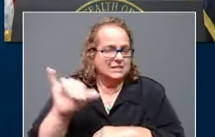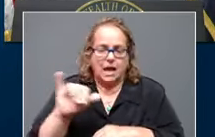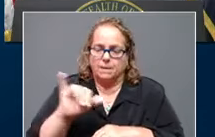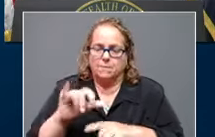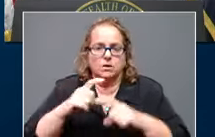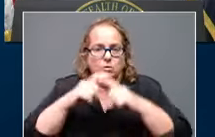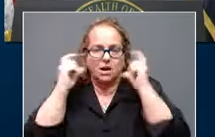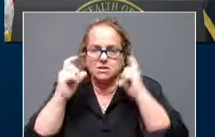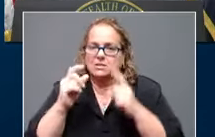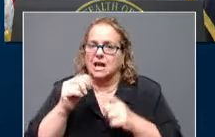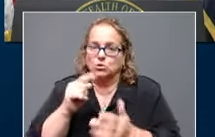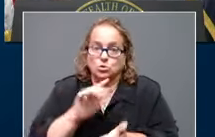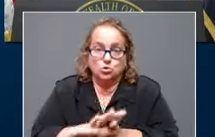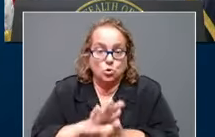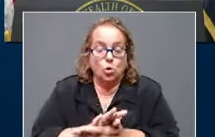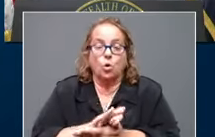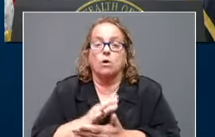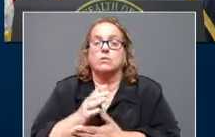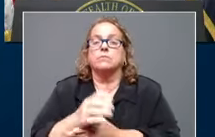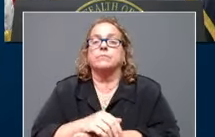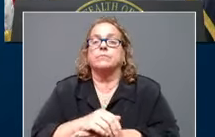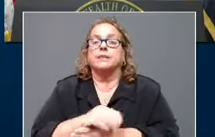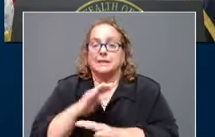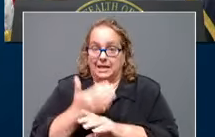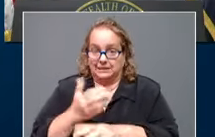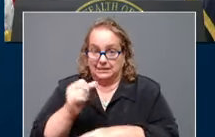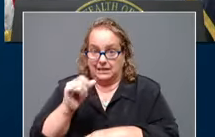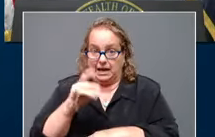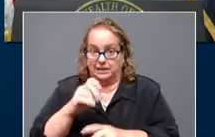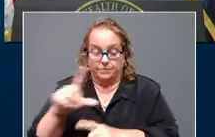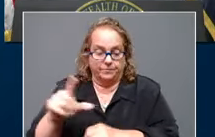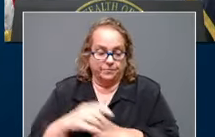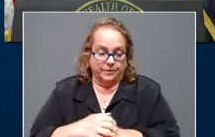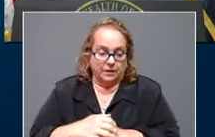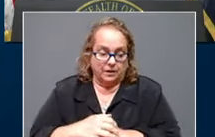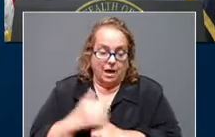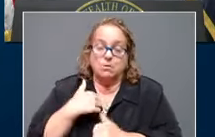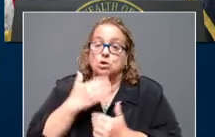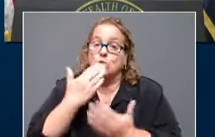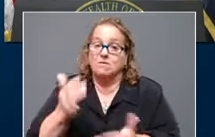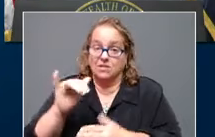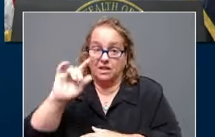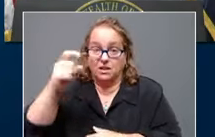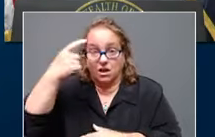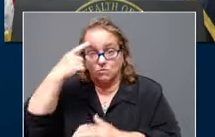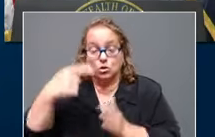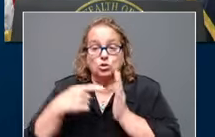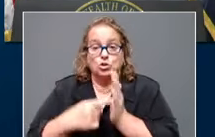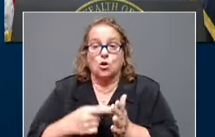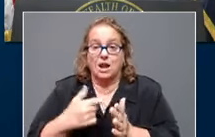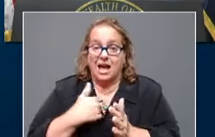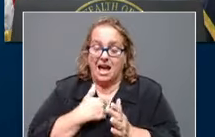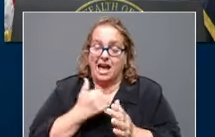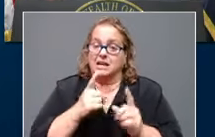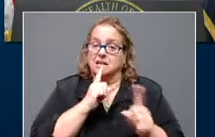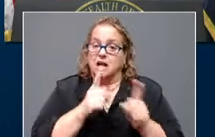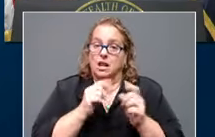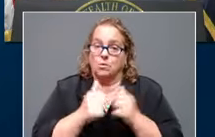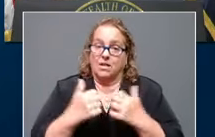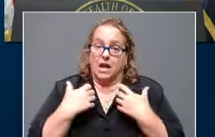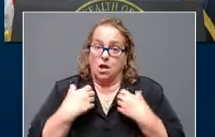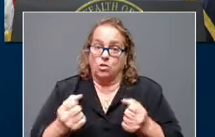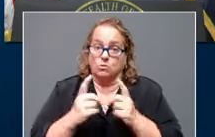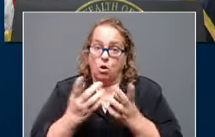61 local health directors serving all 120 counties in the Commonwealth support this mask requirement. And here we